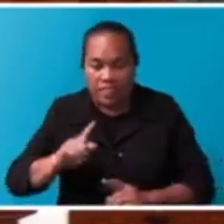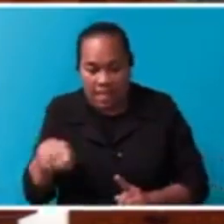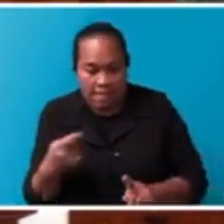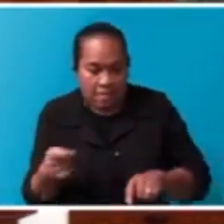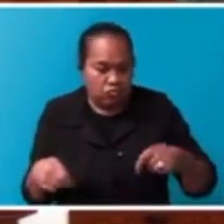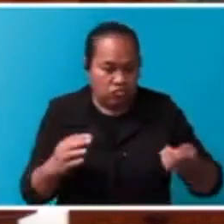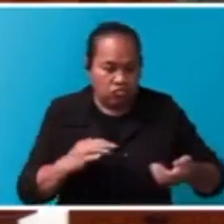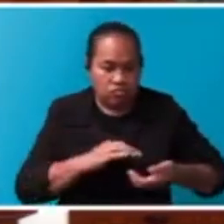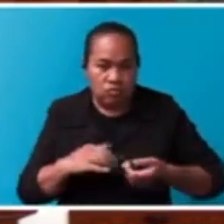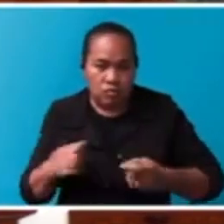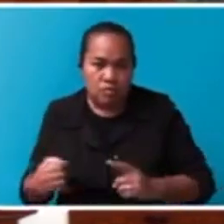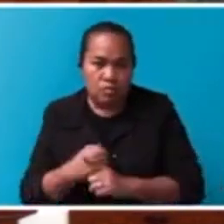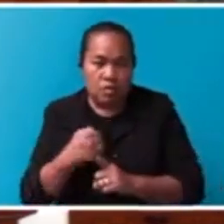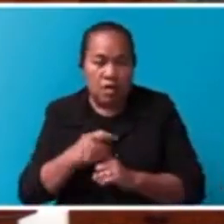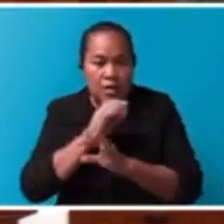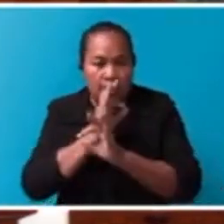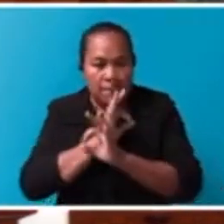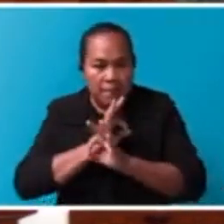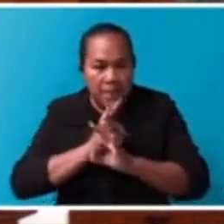peace and stability.